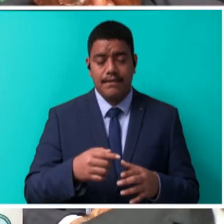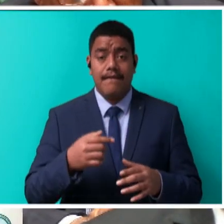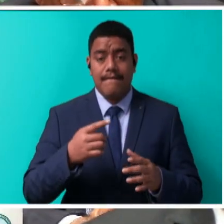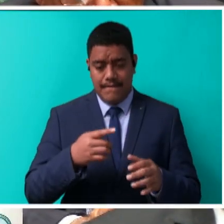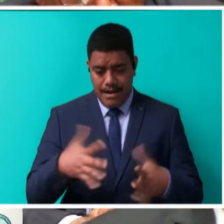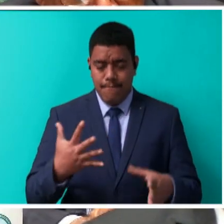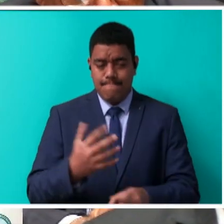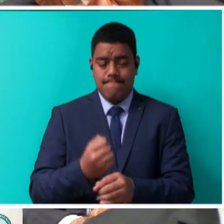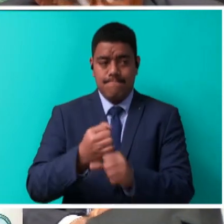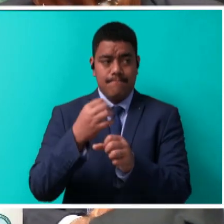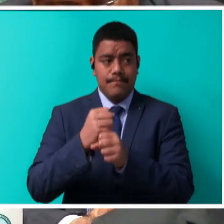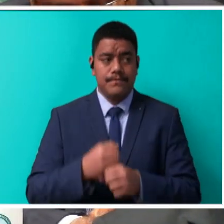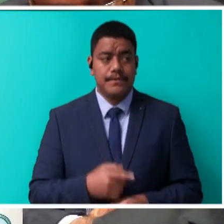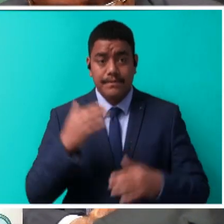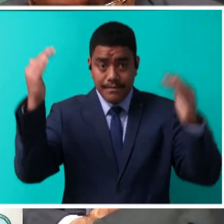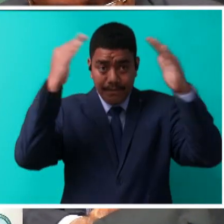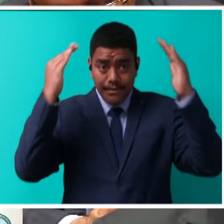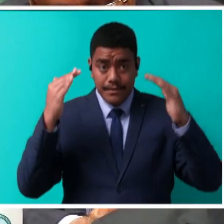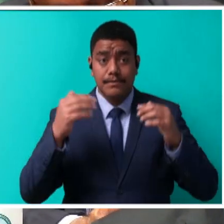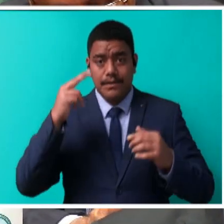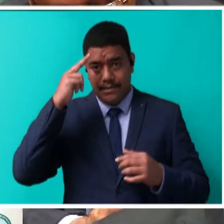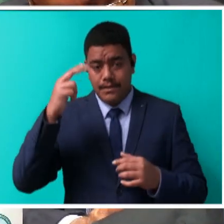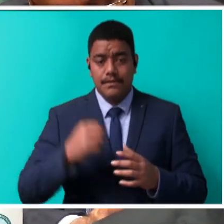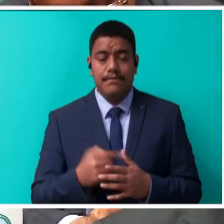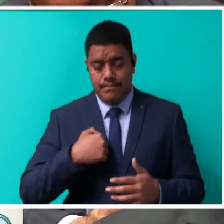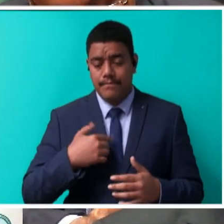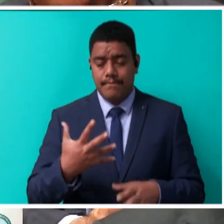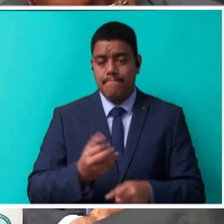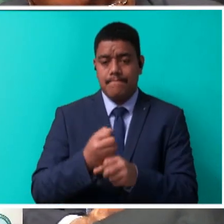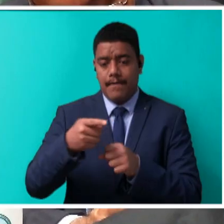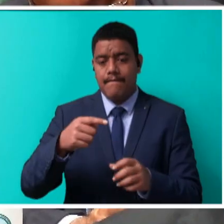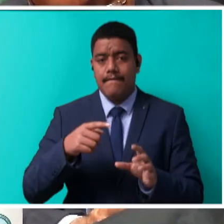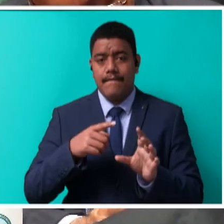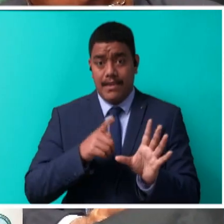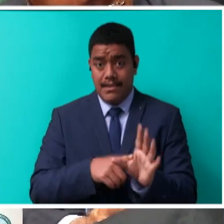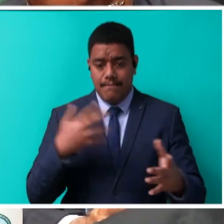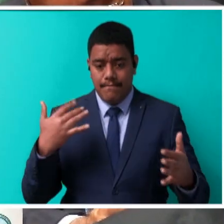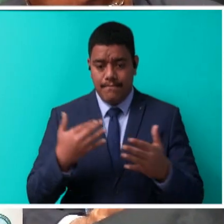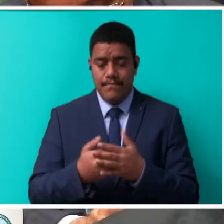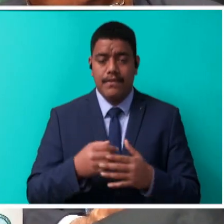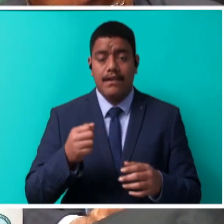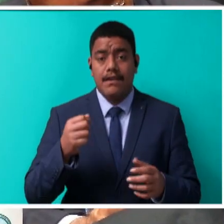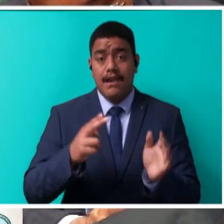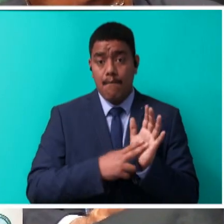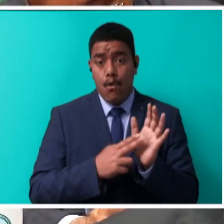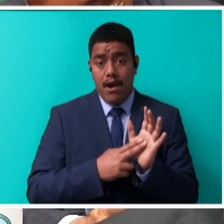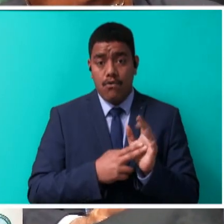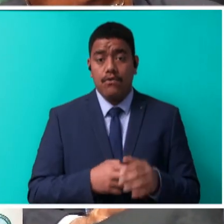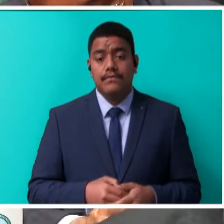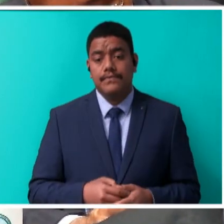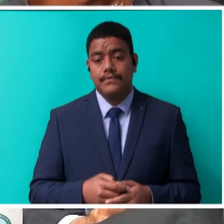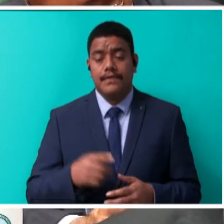finalized. Mr. Speaker, sir, upgrades this financial year include Number Walu Courthouse,